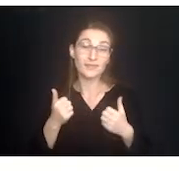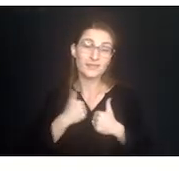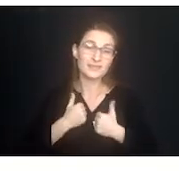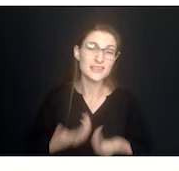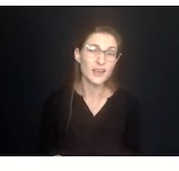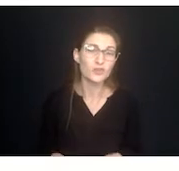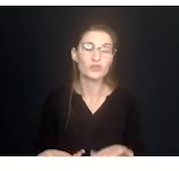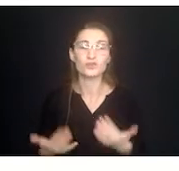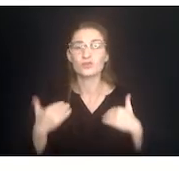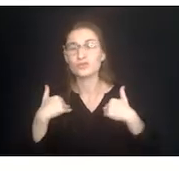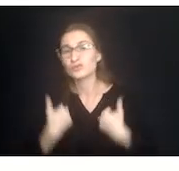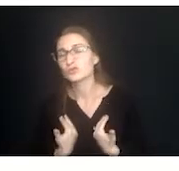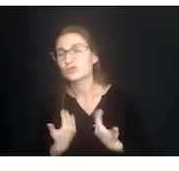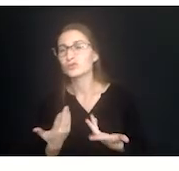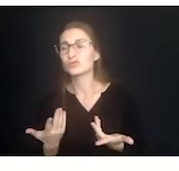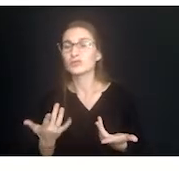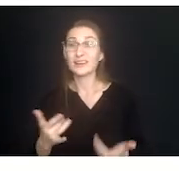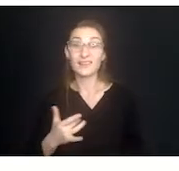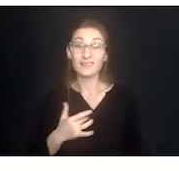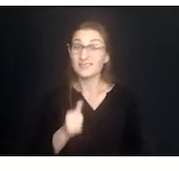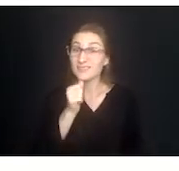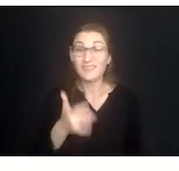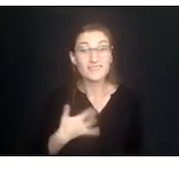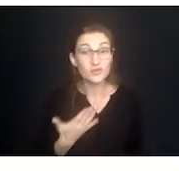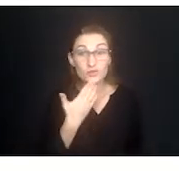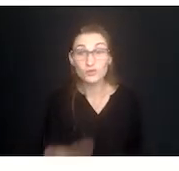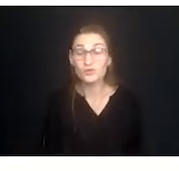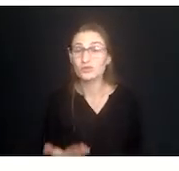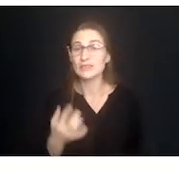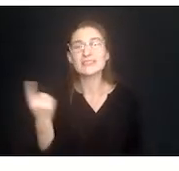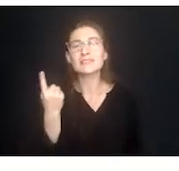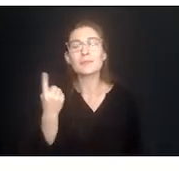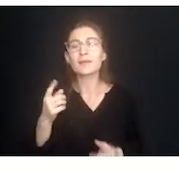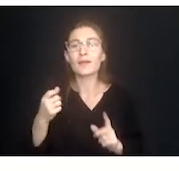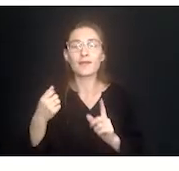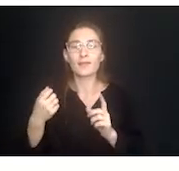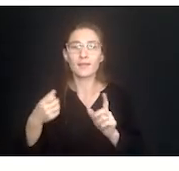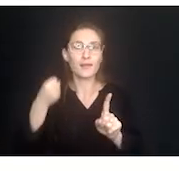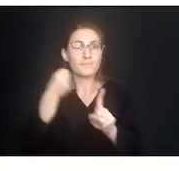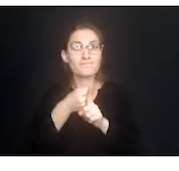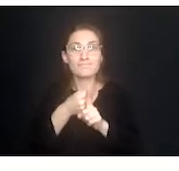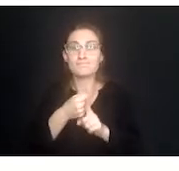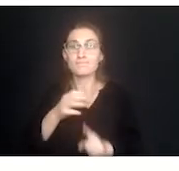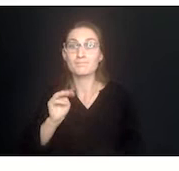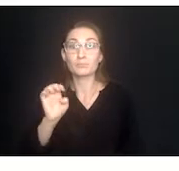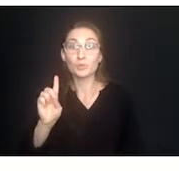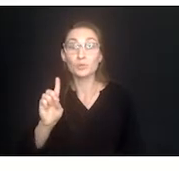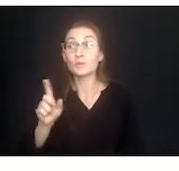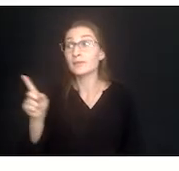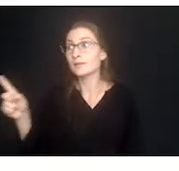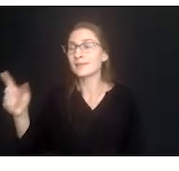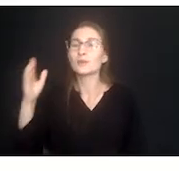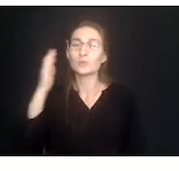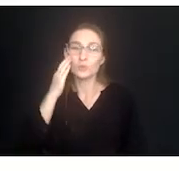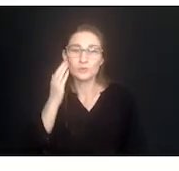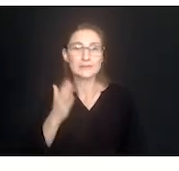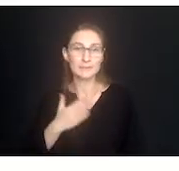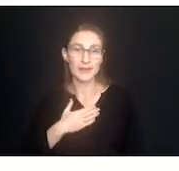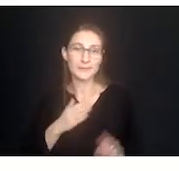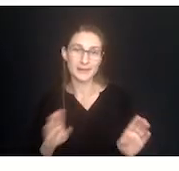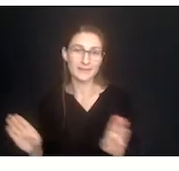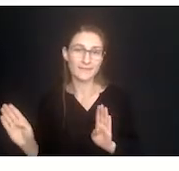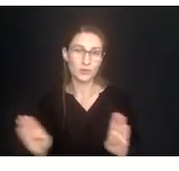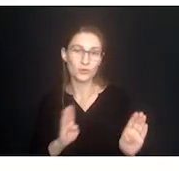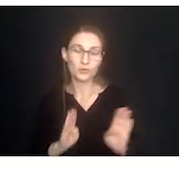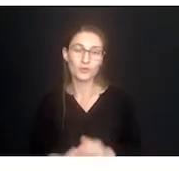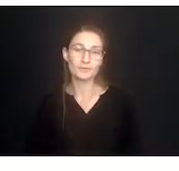teacher, when tired, and if I'm not feeling well or having a bad day or anything else that can alter my mood, Richie, like many of our